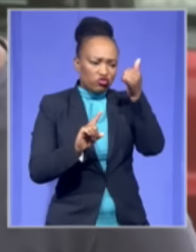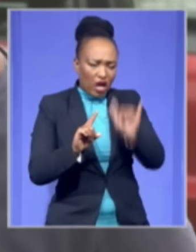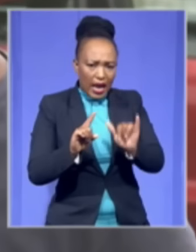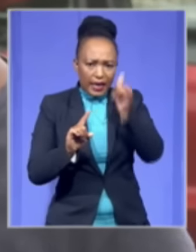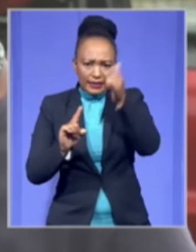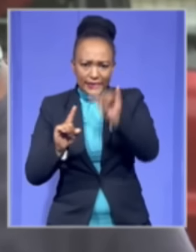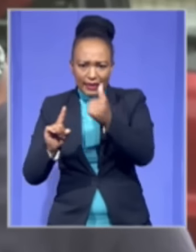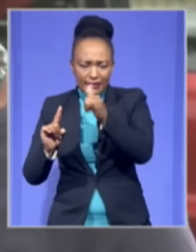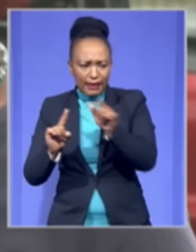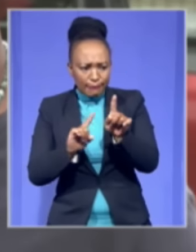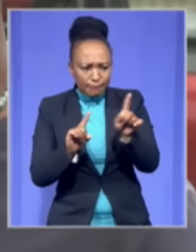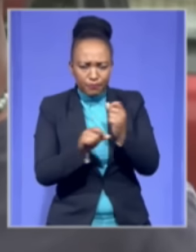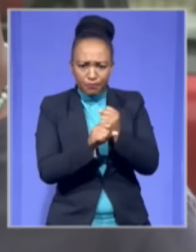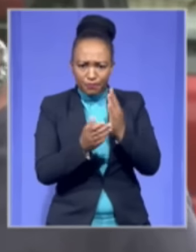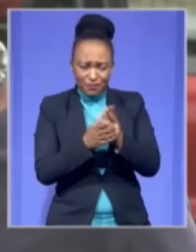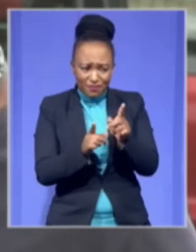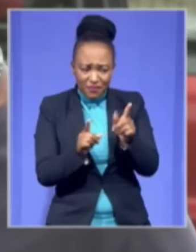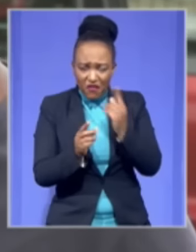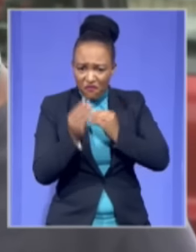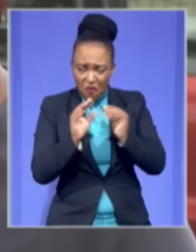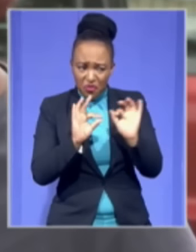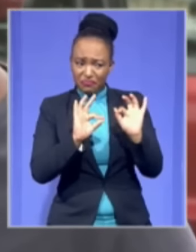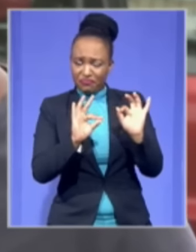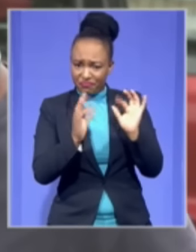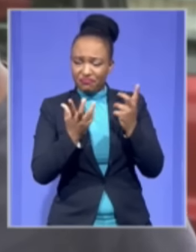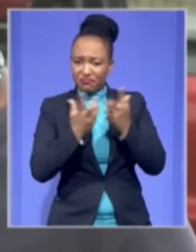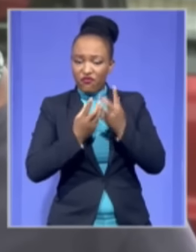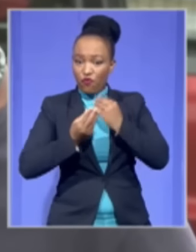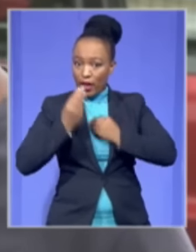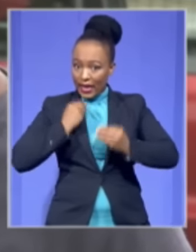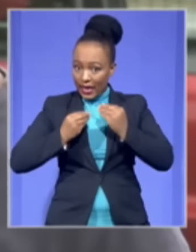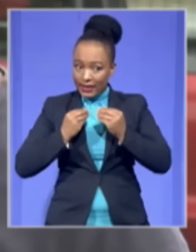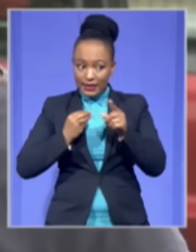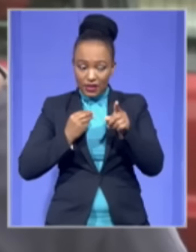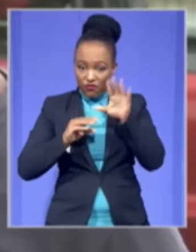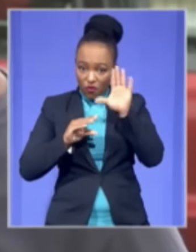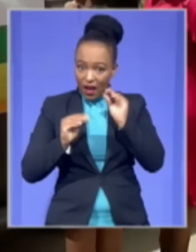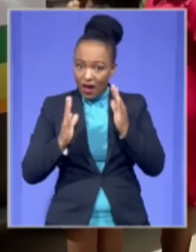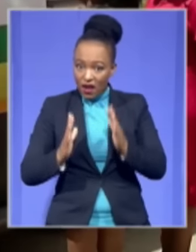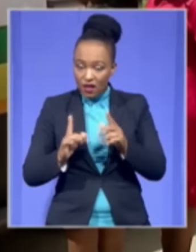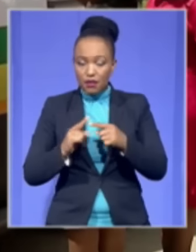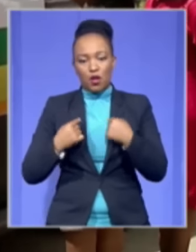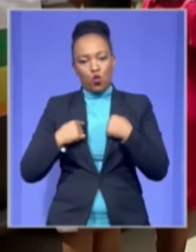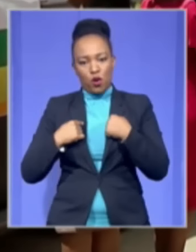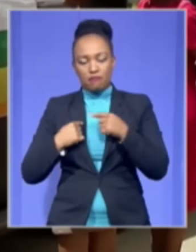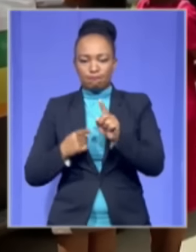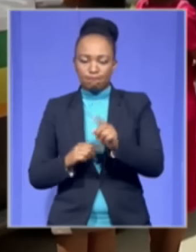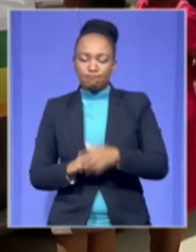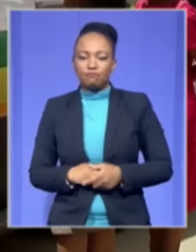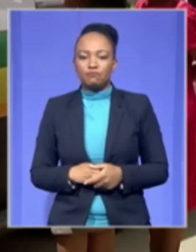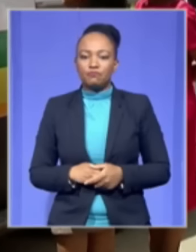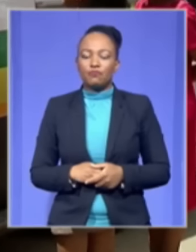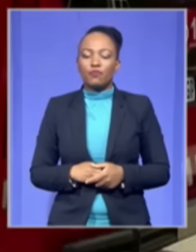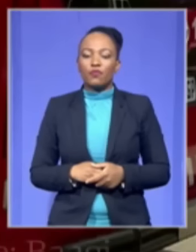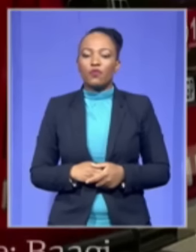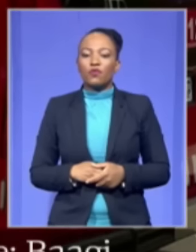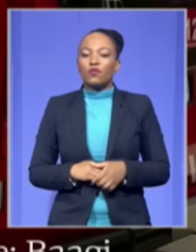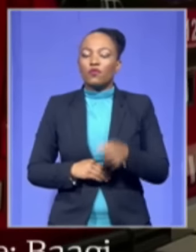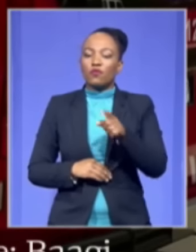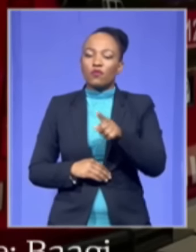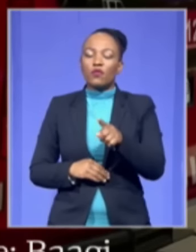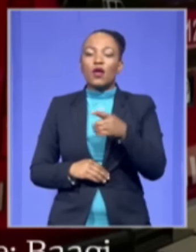di nepahetse gore batho ba nka di sebedisa gore ba di je le bana le rona setšhaba gore re nka di Batsadi kwa sekolong sa